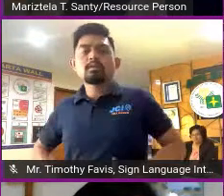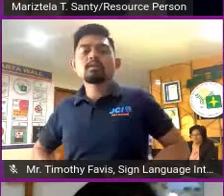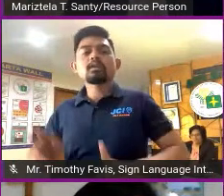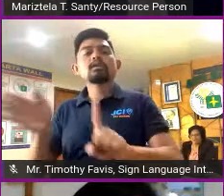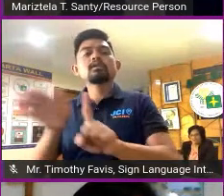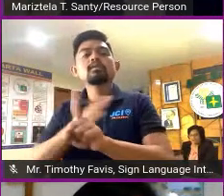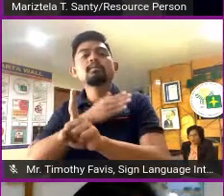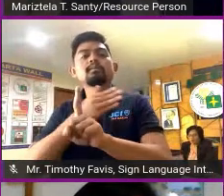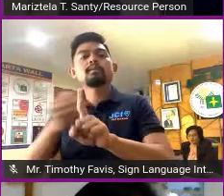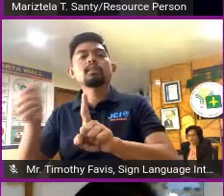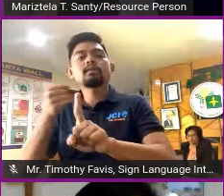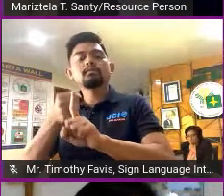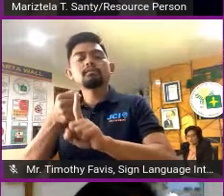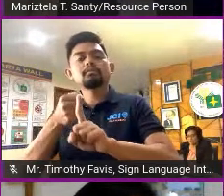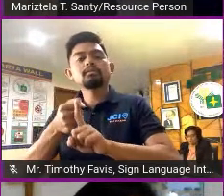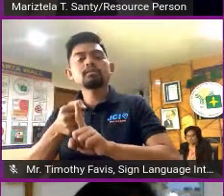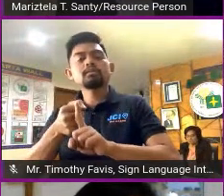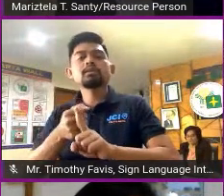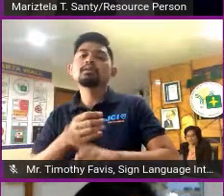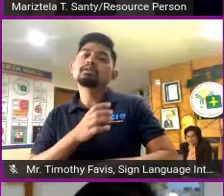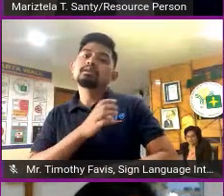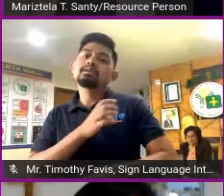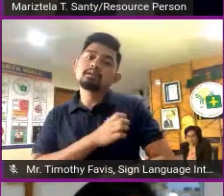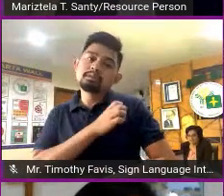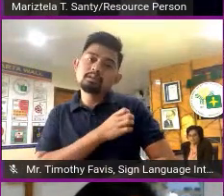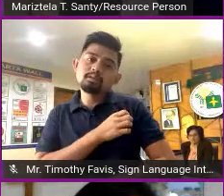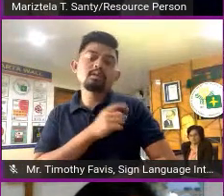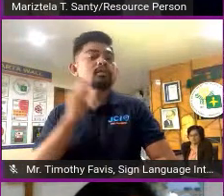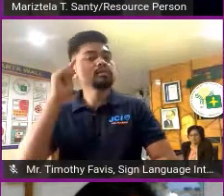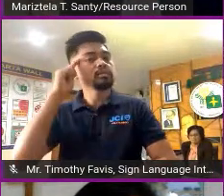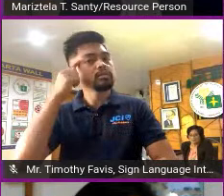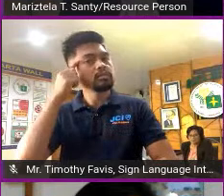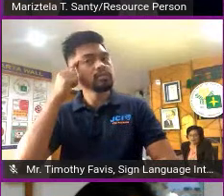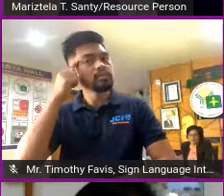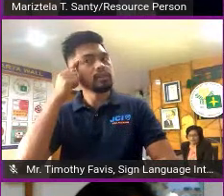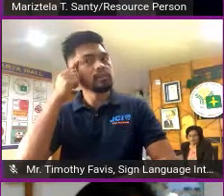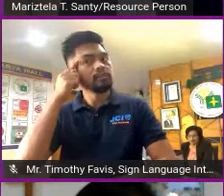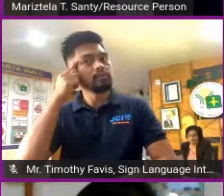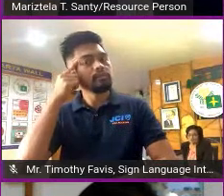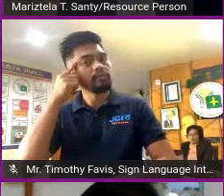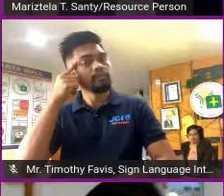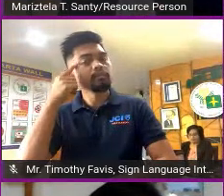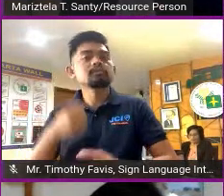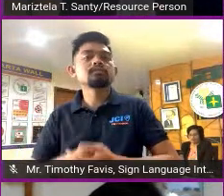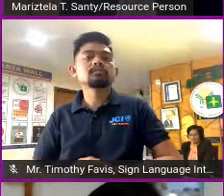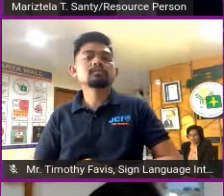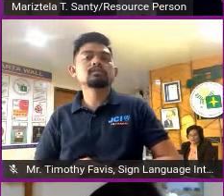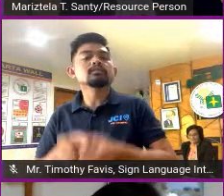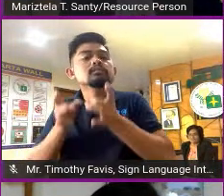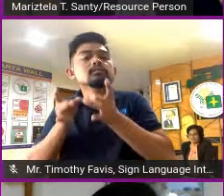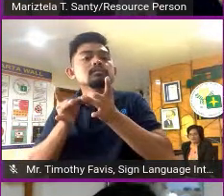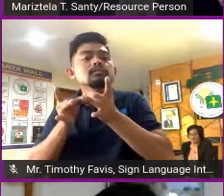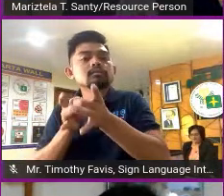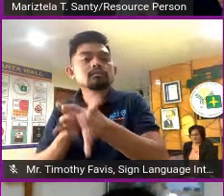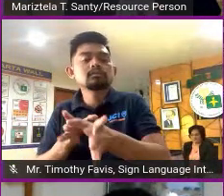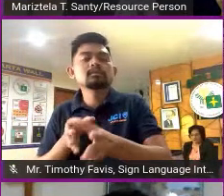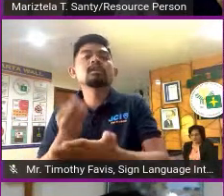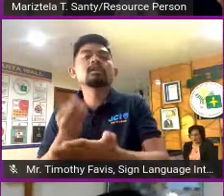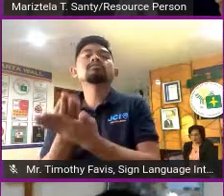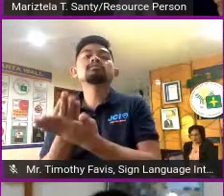battering, emotional or psychological threatening, verbal insulting,